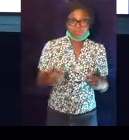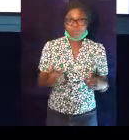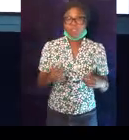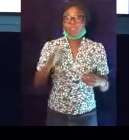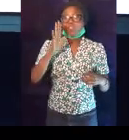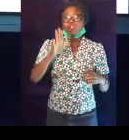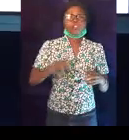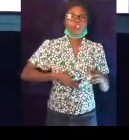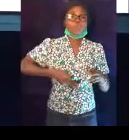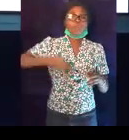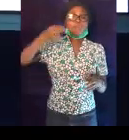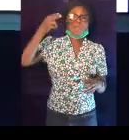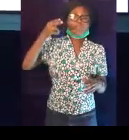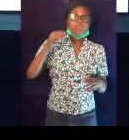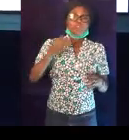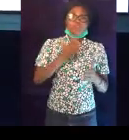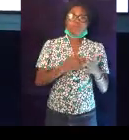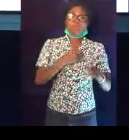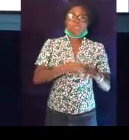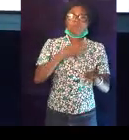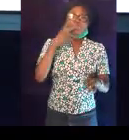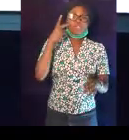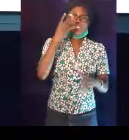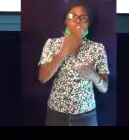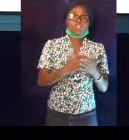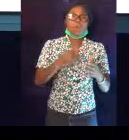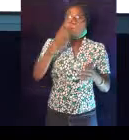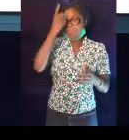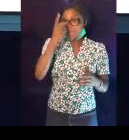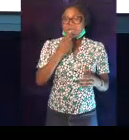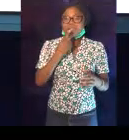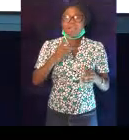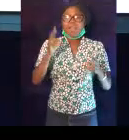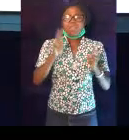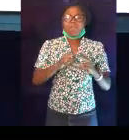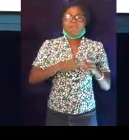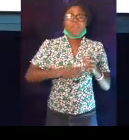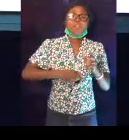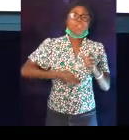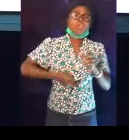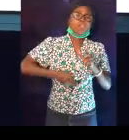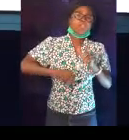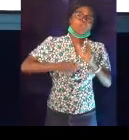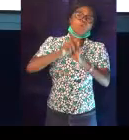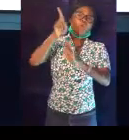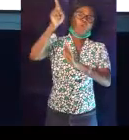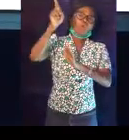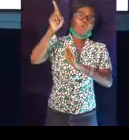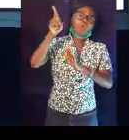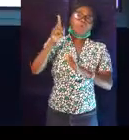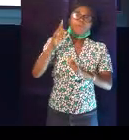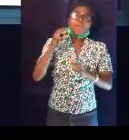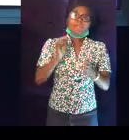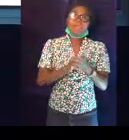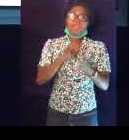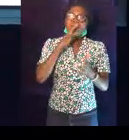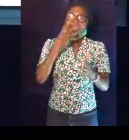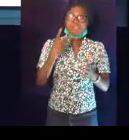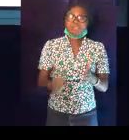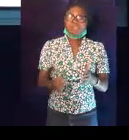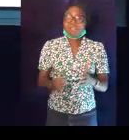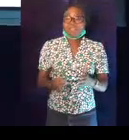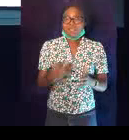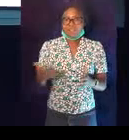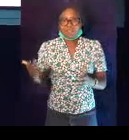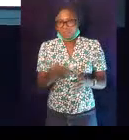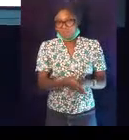your height. At times you will see some parents very tall. The kind of children they will give birth to will be very tall. That's